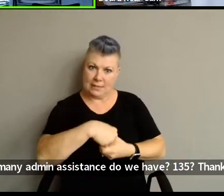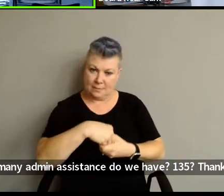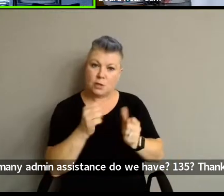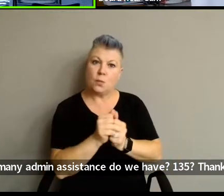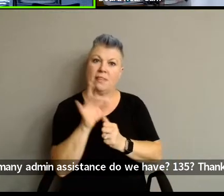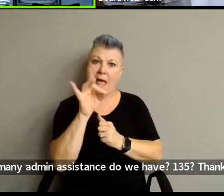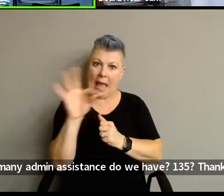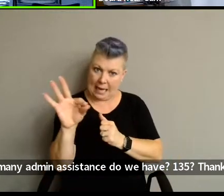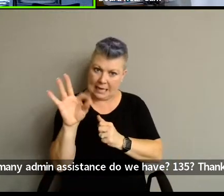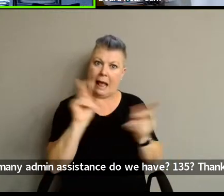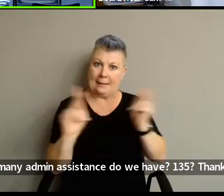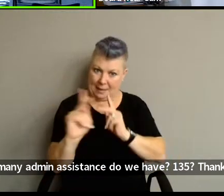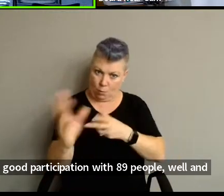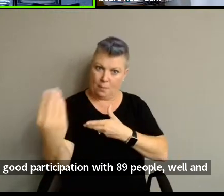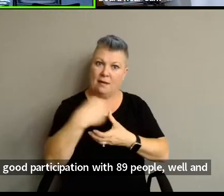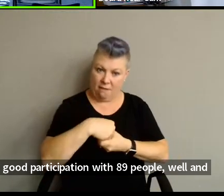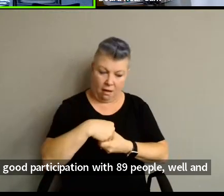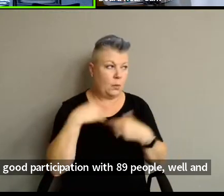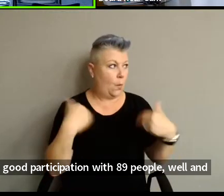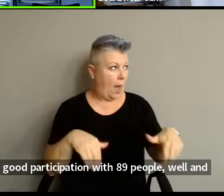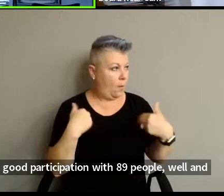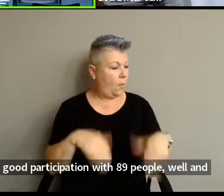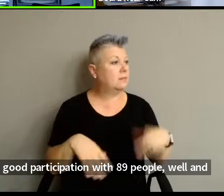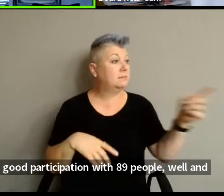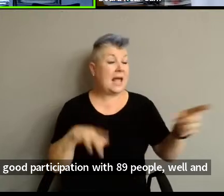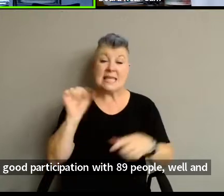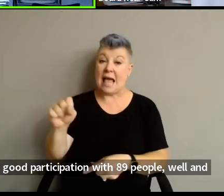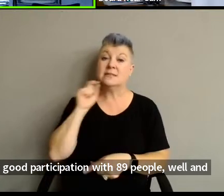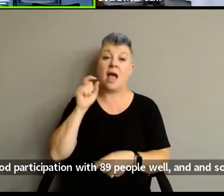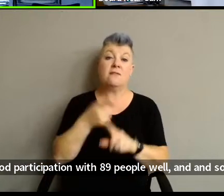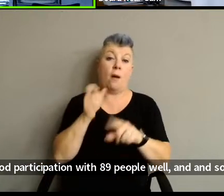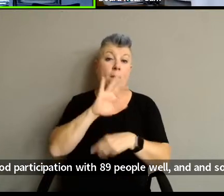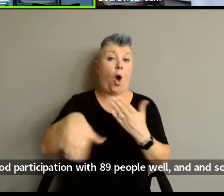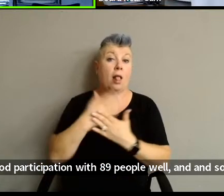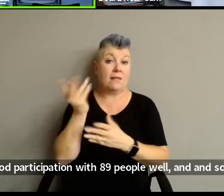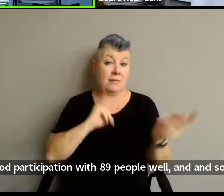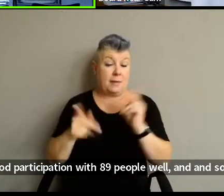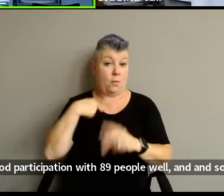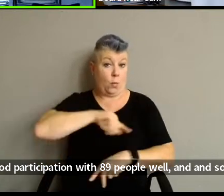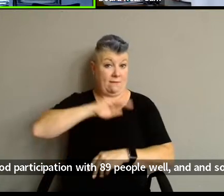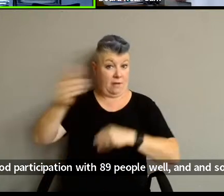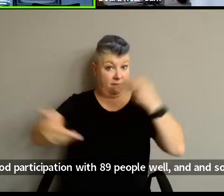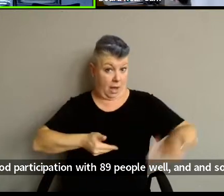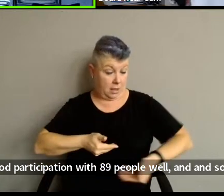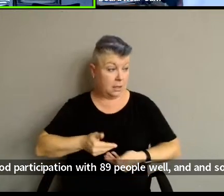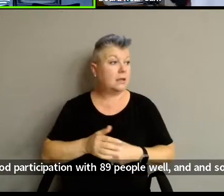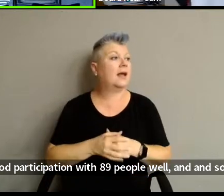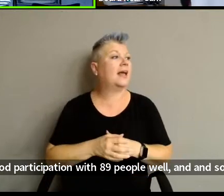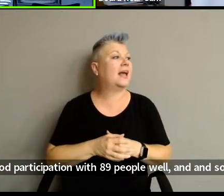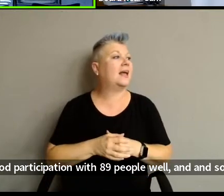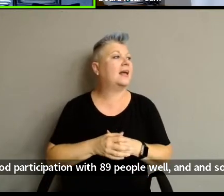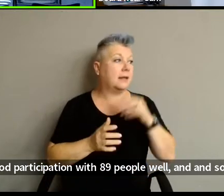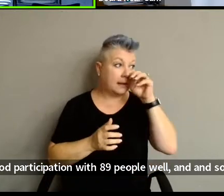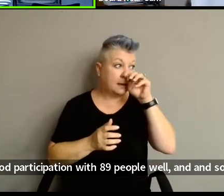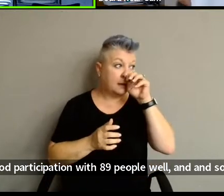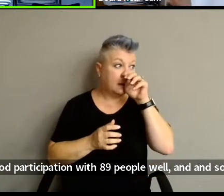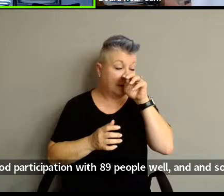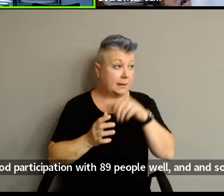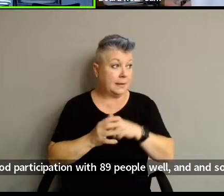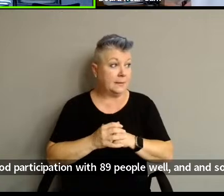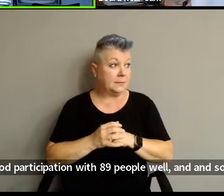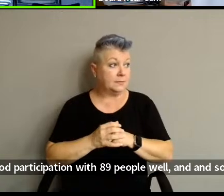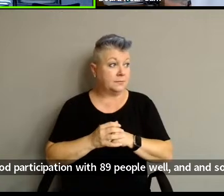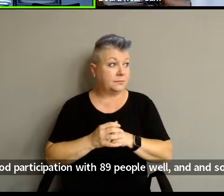well, and so all of those people that we have invited, thank you. Of those that were